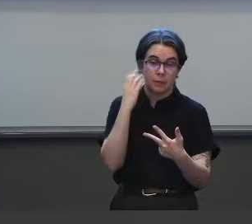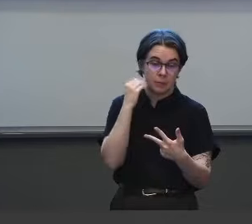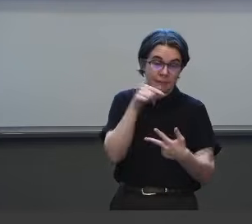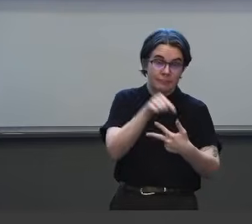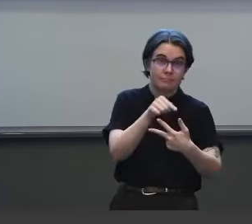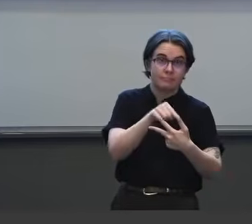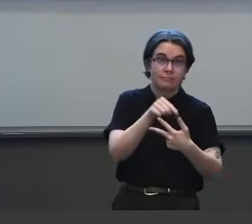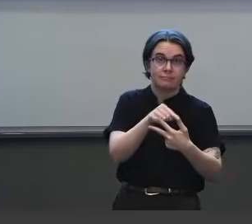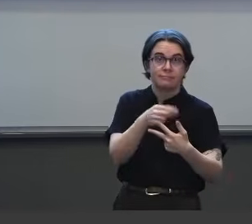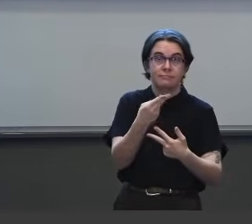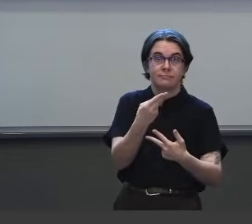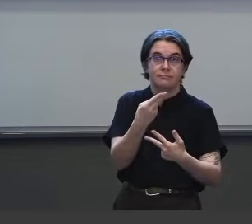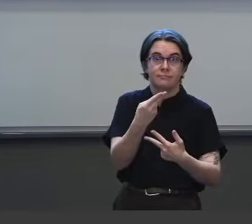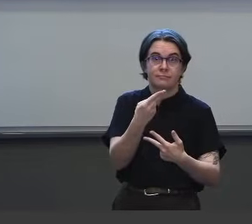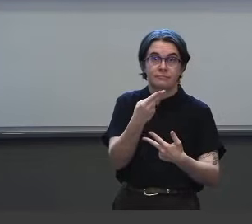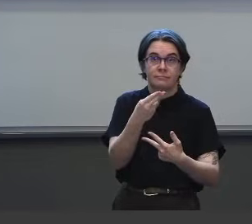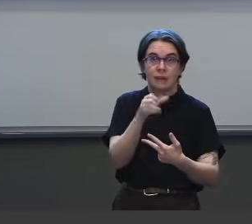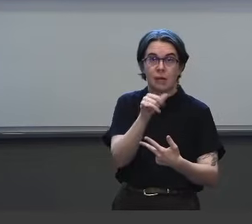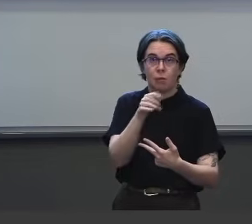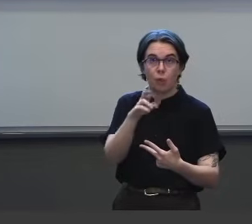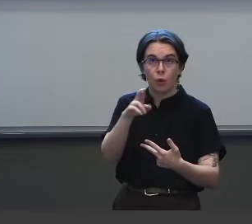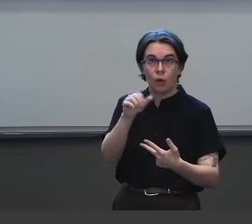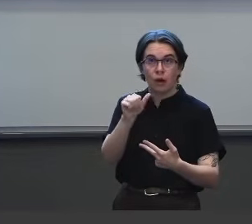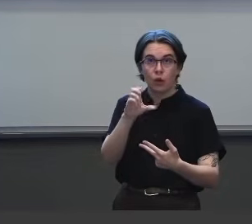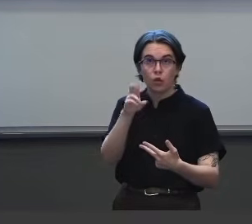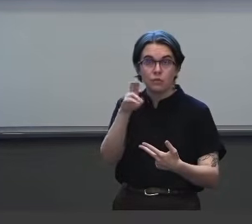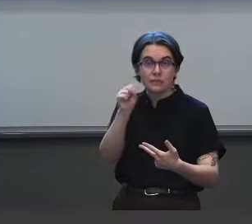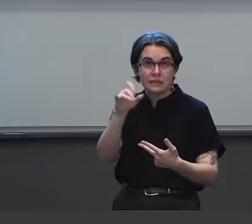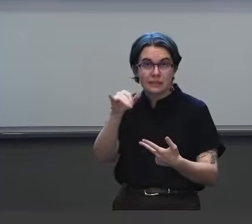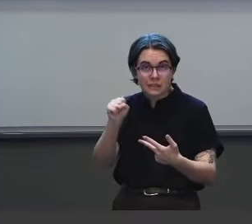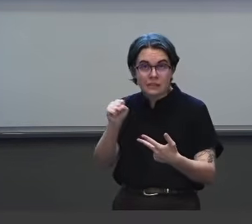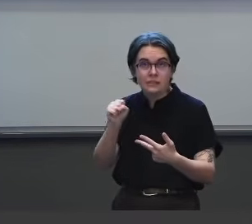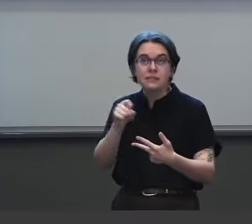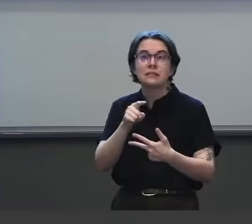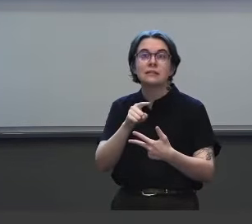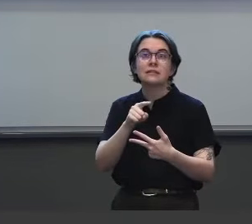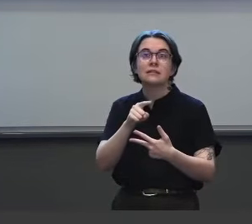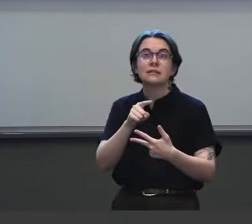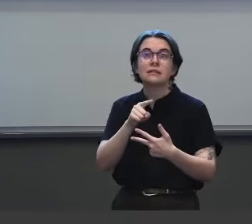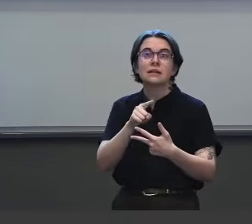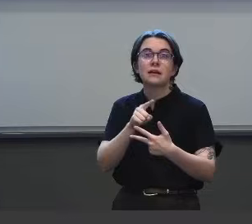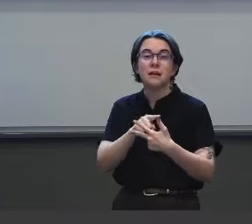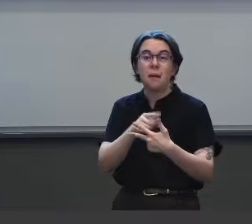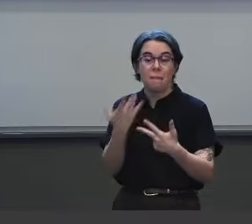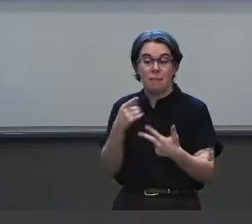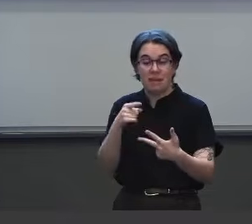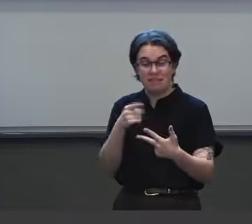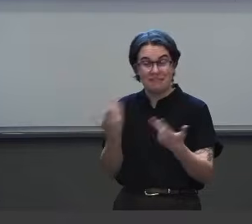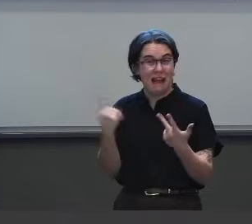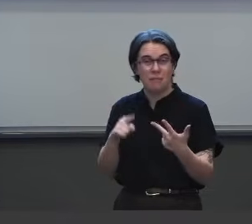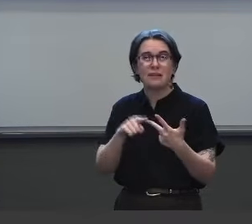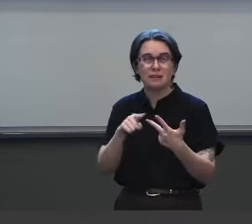sensory reaction to sound that's been painful and distressing in the past.